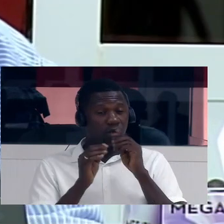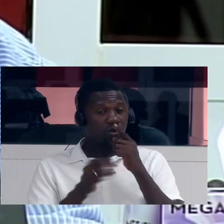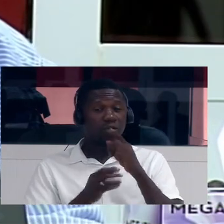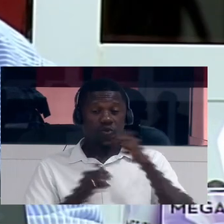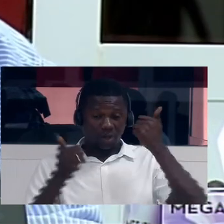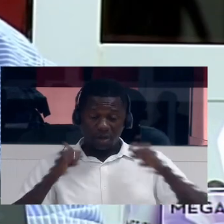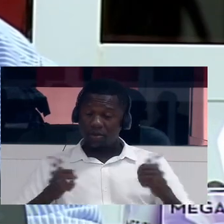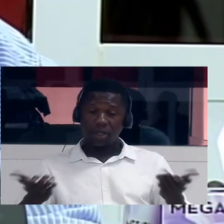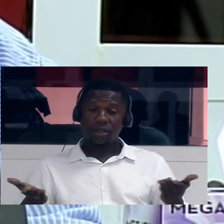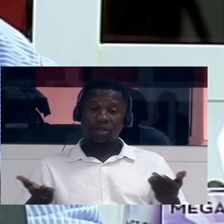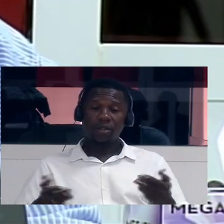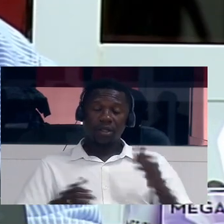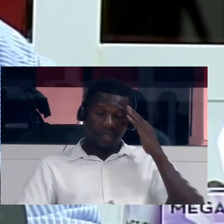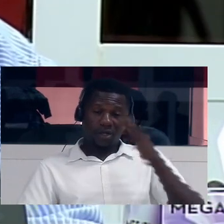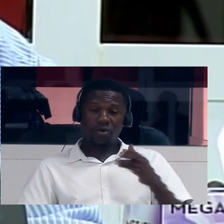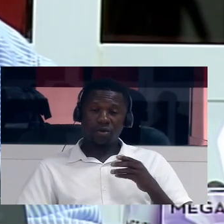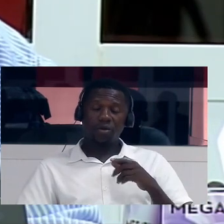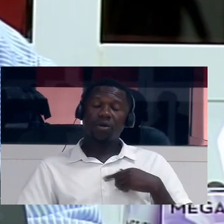information. Less than